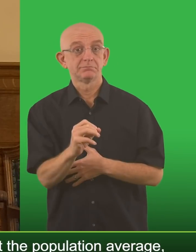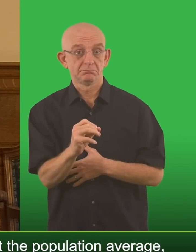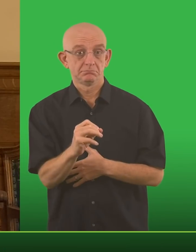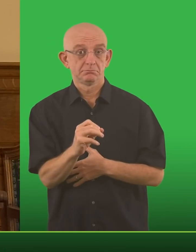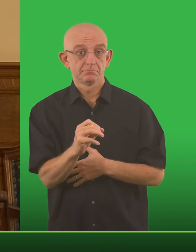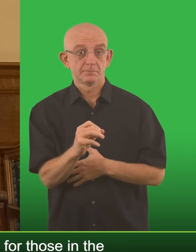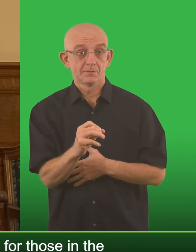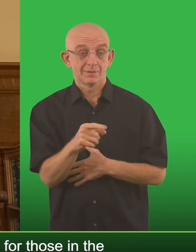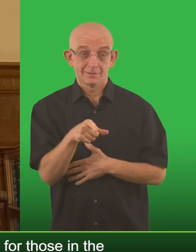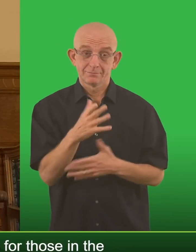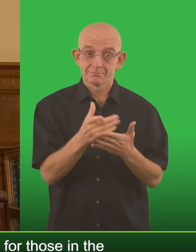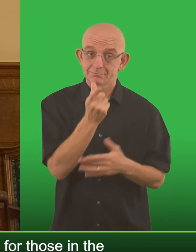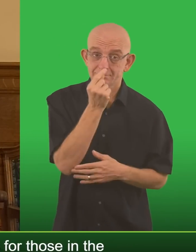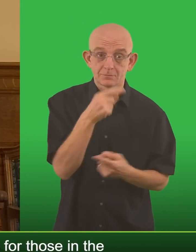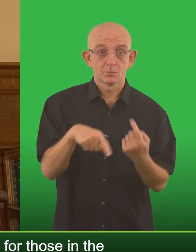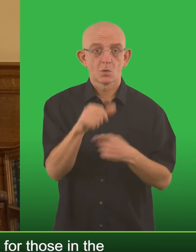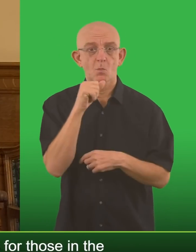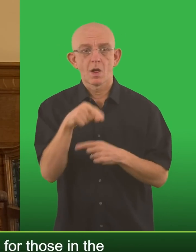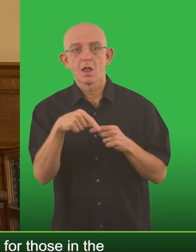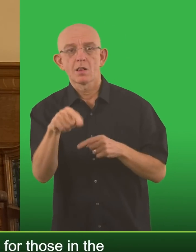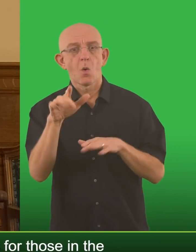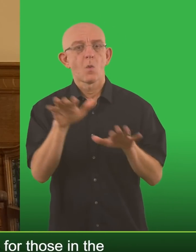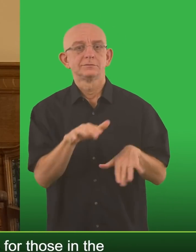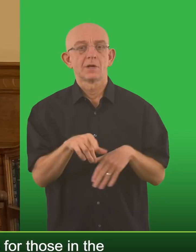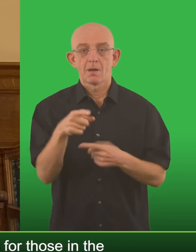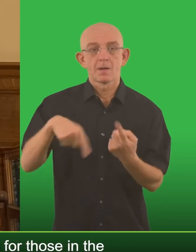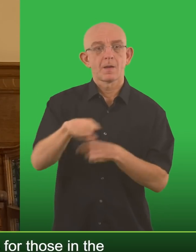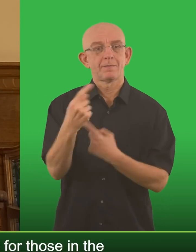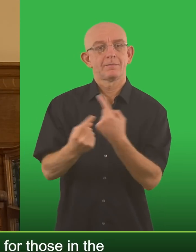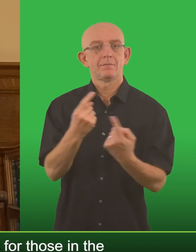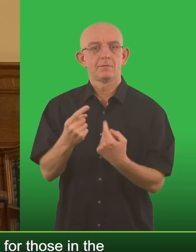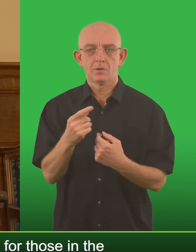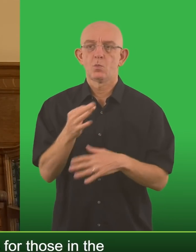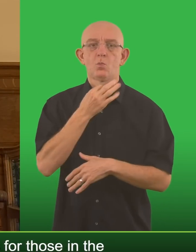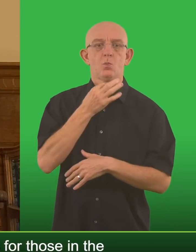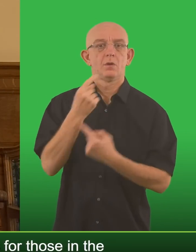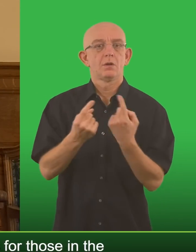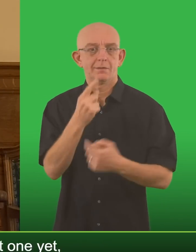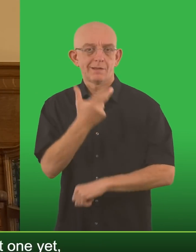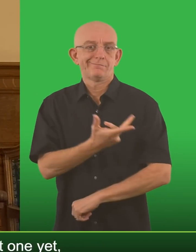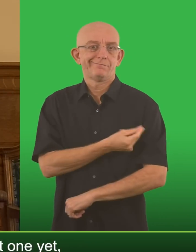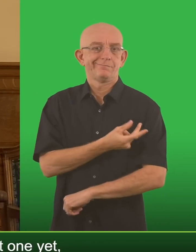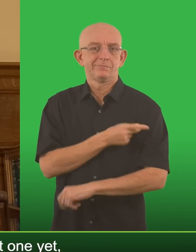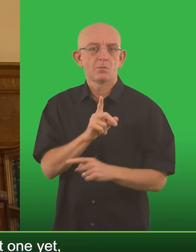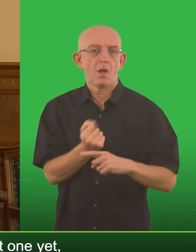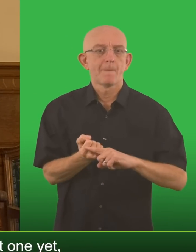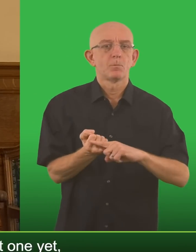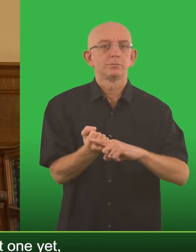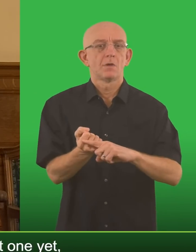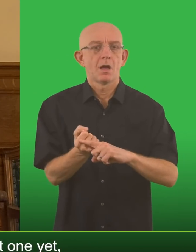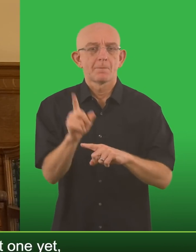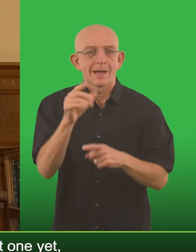80% coverage. It's likely that we'll be doing boosters for those in the clinically extremely vulnerable group in the autumn. I don't know the details